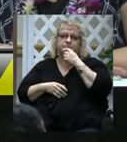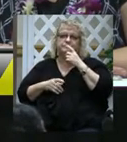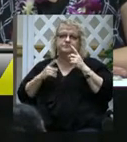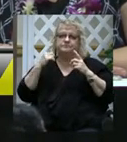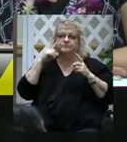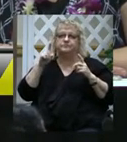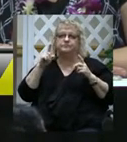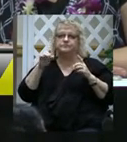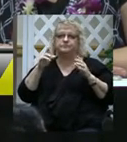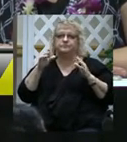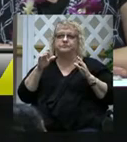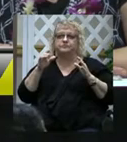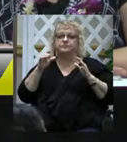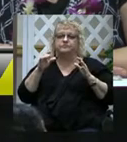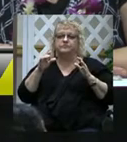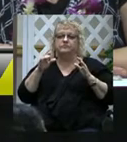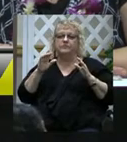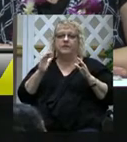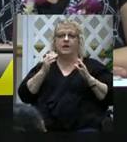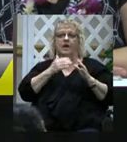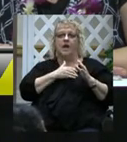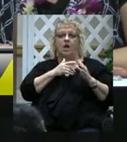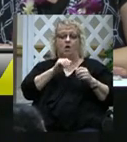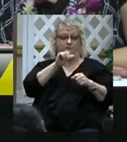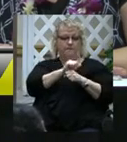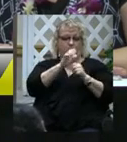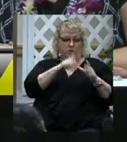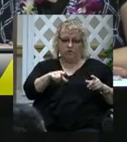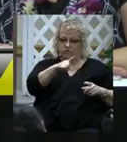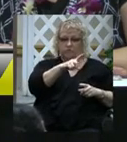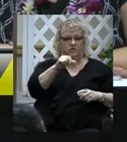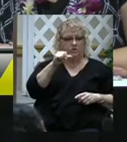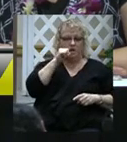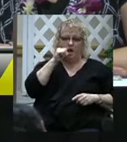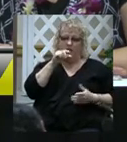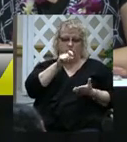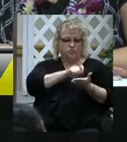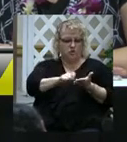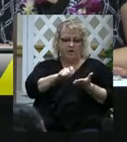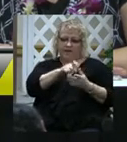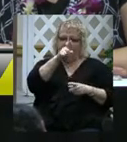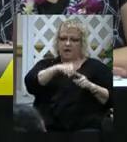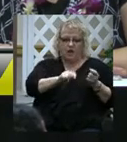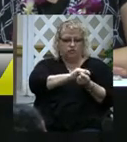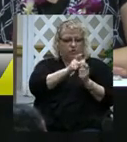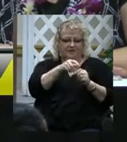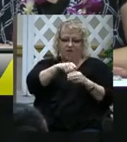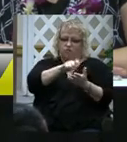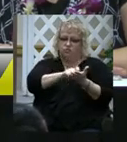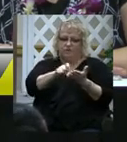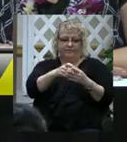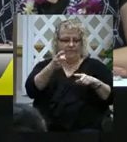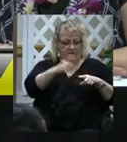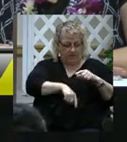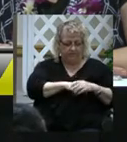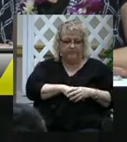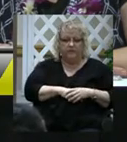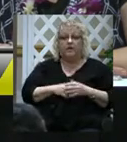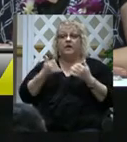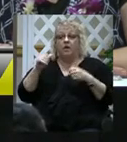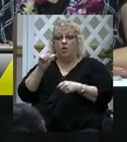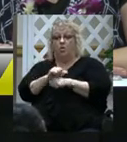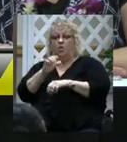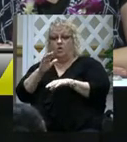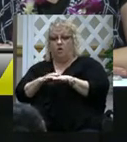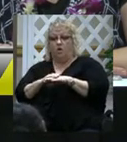For our bilingual employees do not put anything in writing. They can't. They just can't. Now, we are working on the